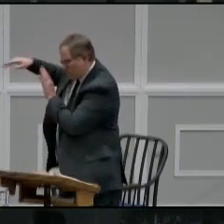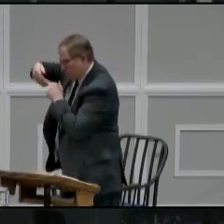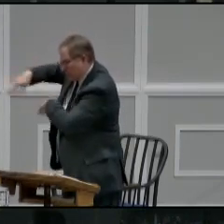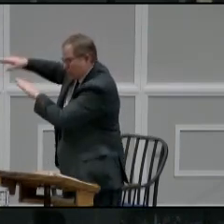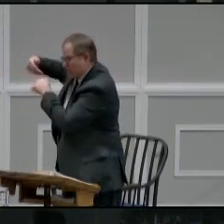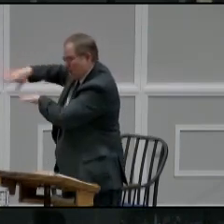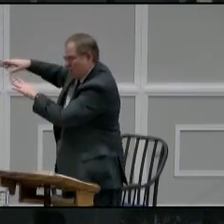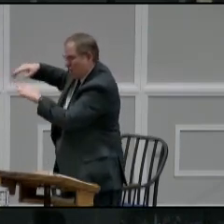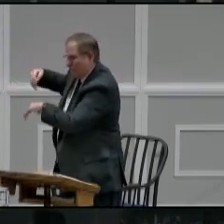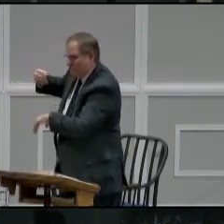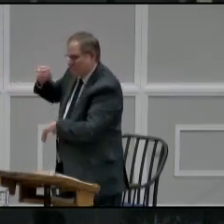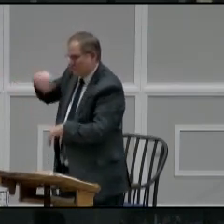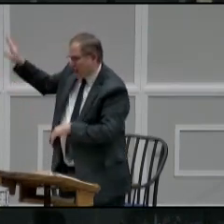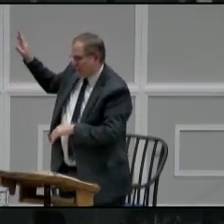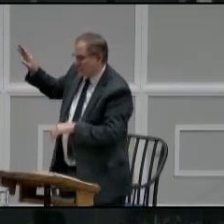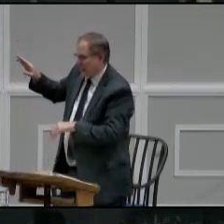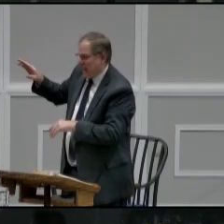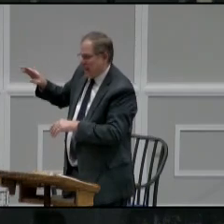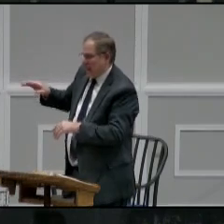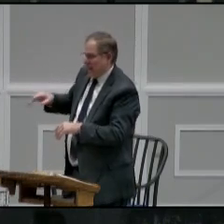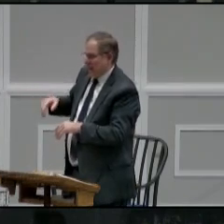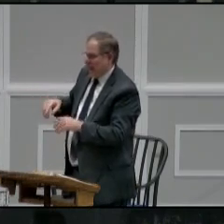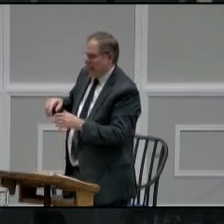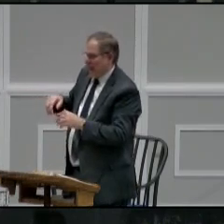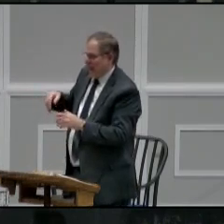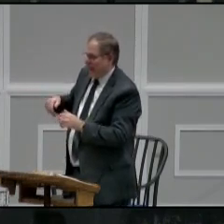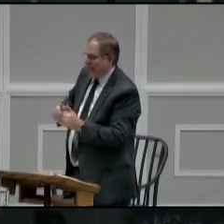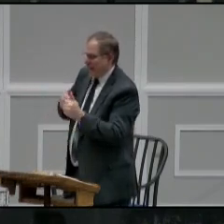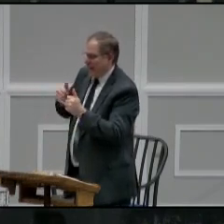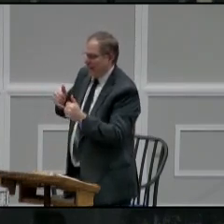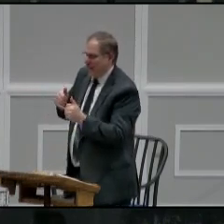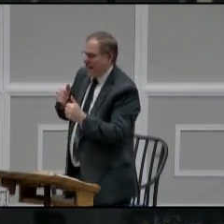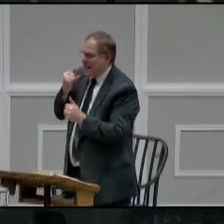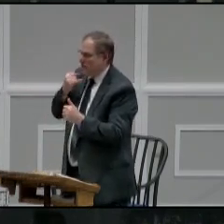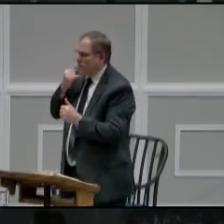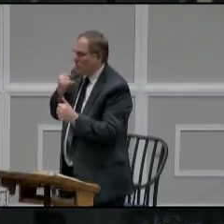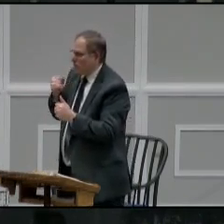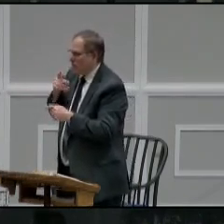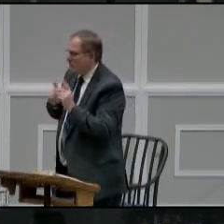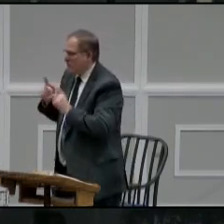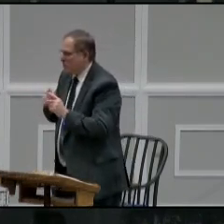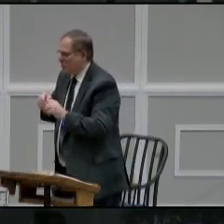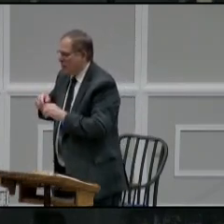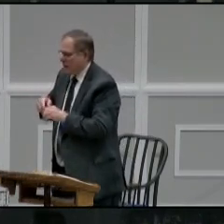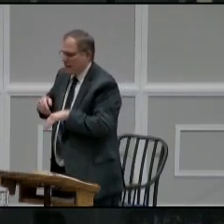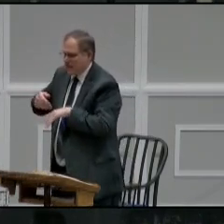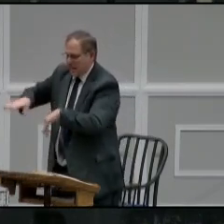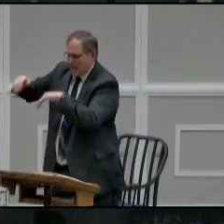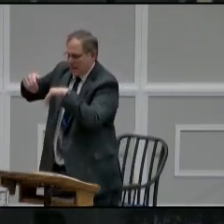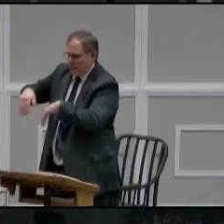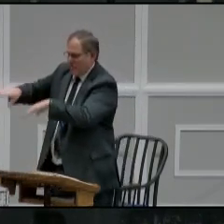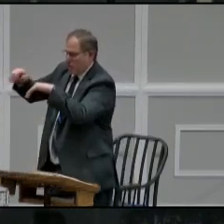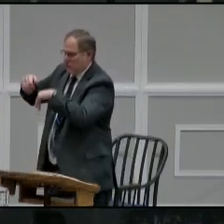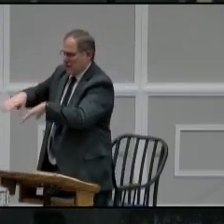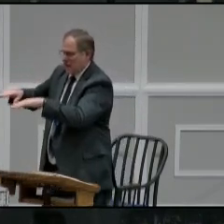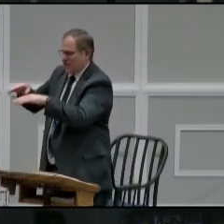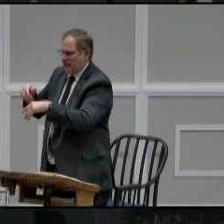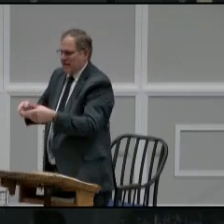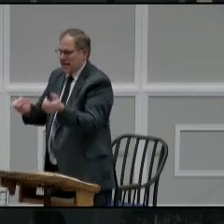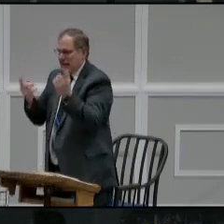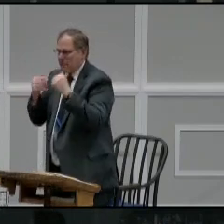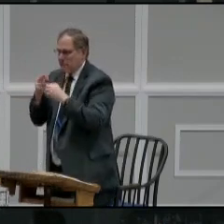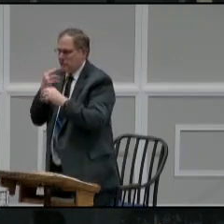And out goes Israel with a high hand, the Bible says. And they travel a little ways, and they come to the Red